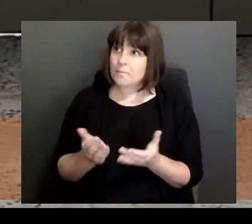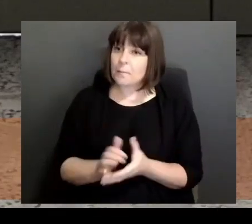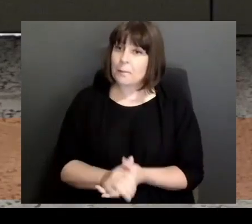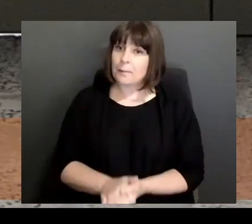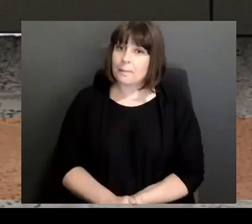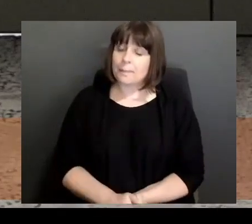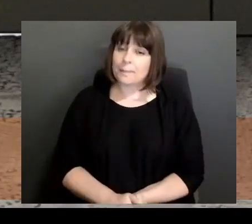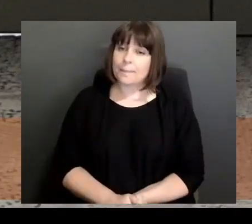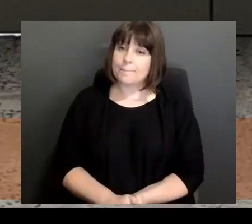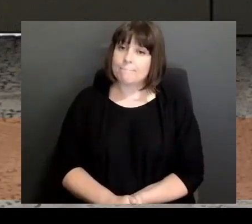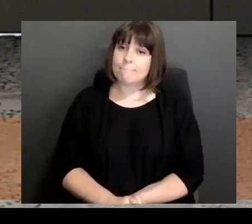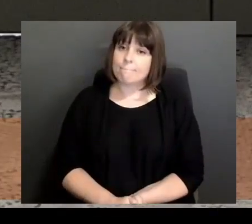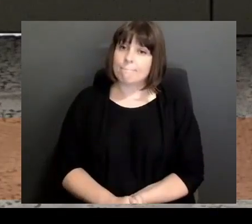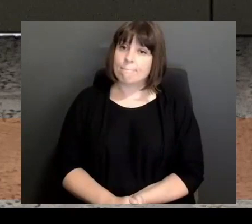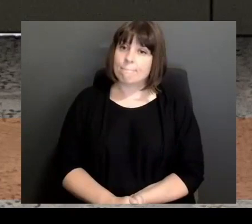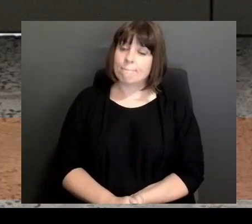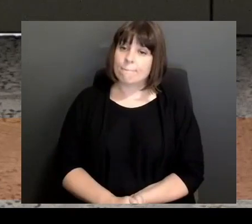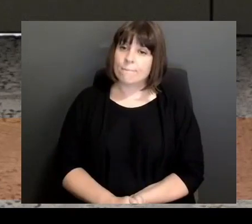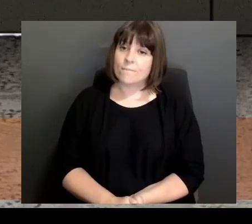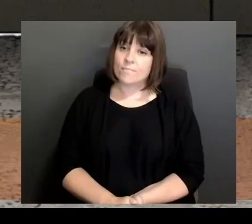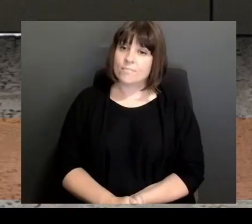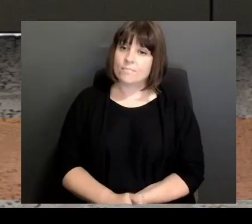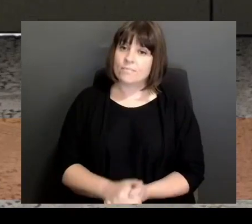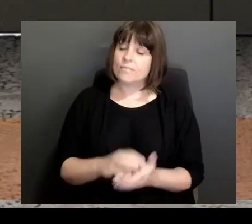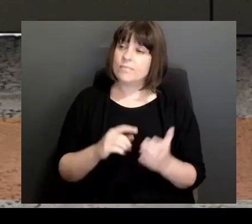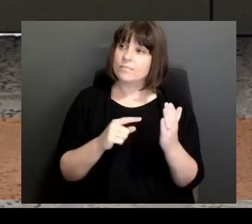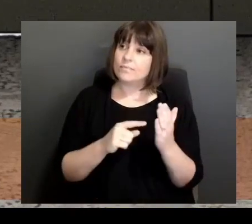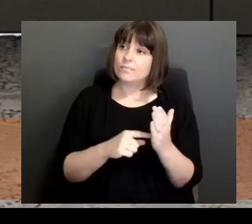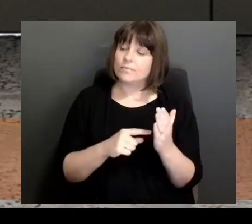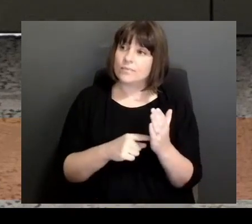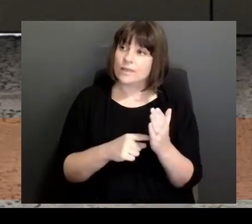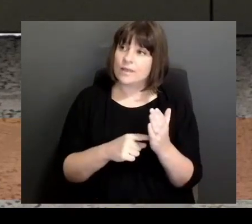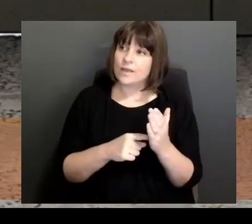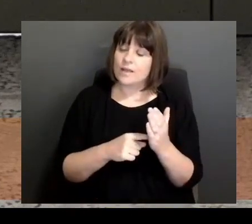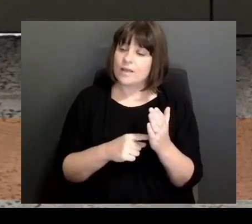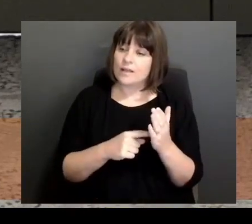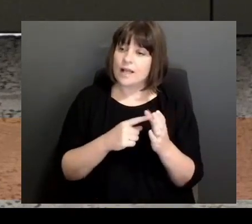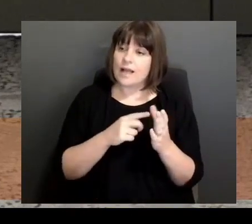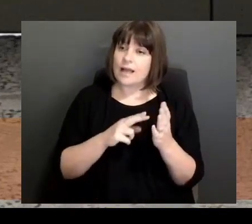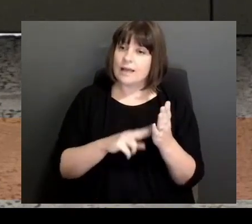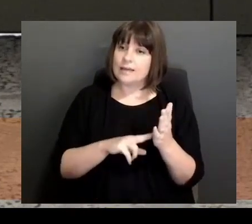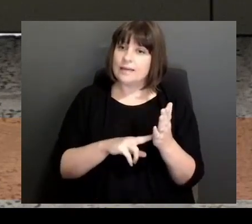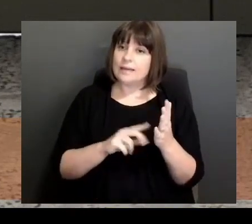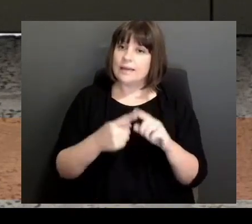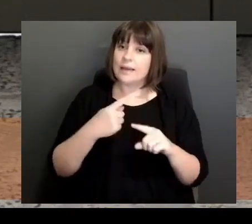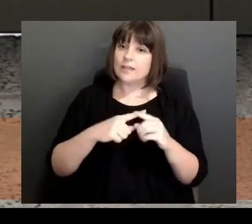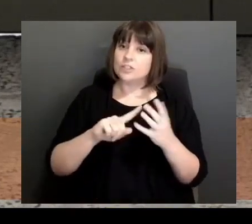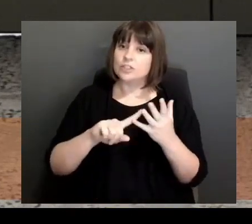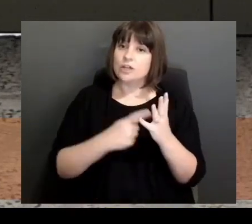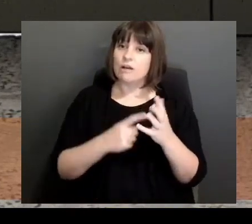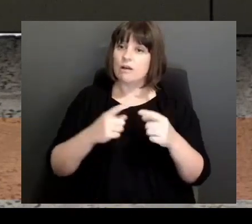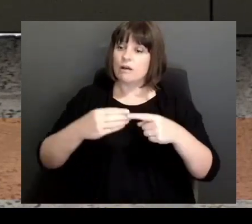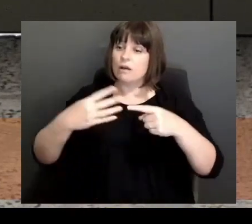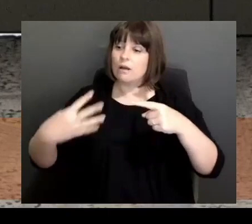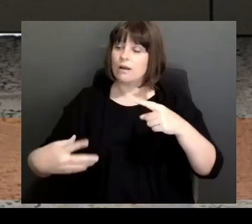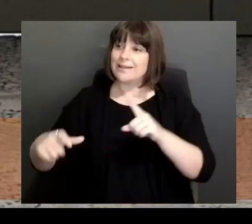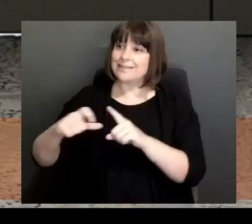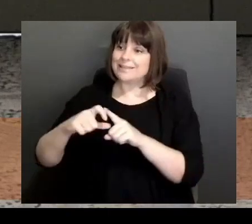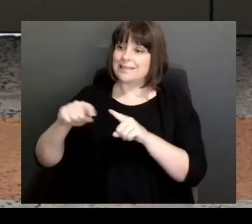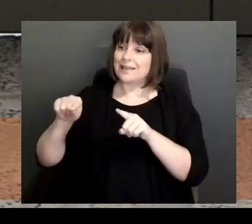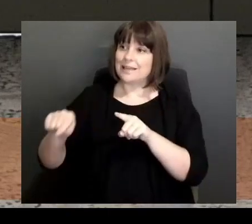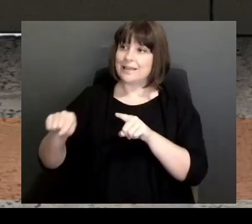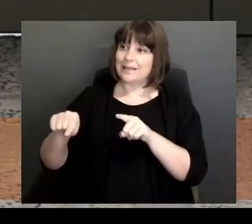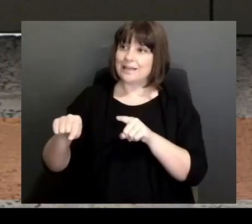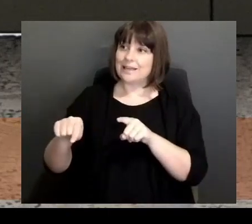we've just noted in the Annexure D document that no annual revenues collected by the